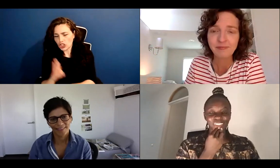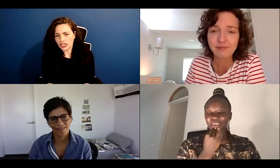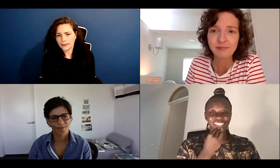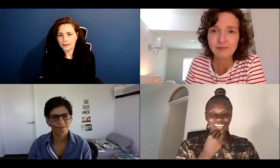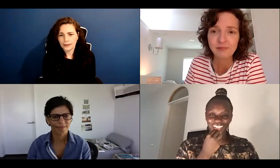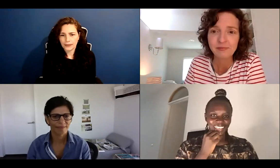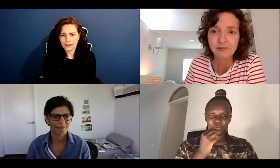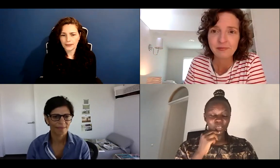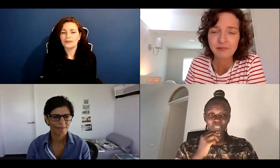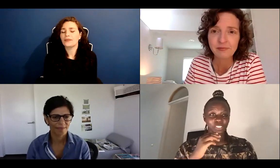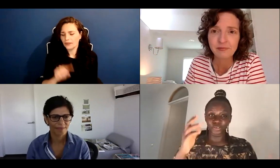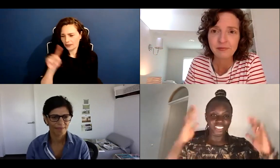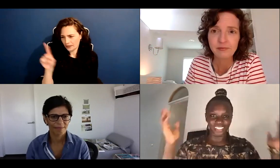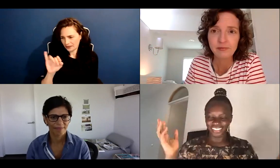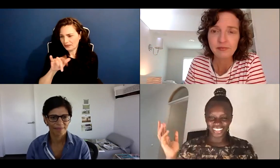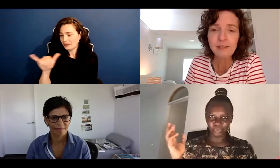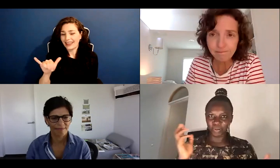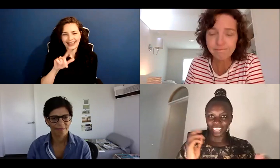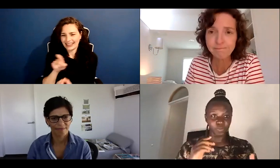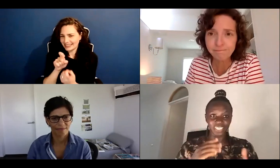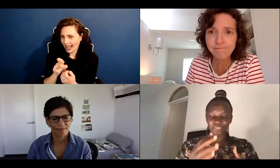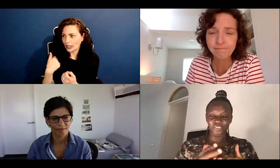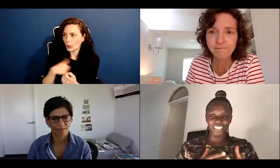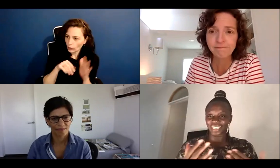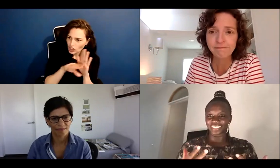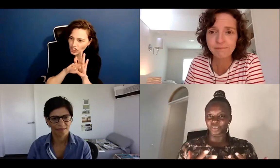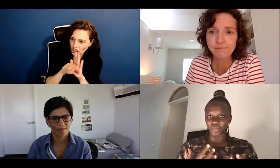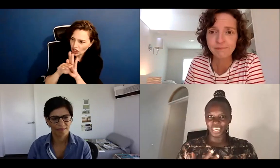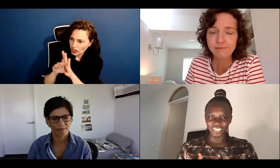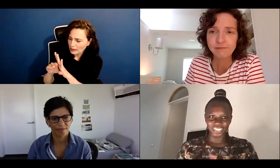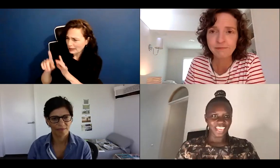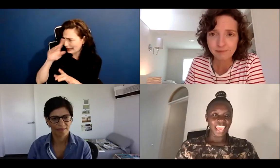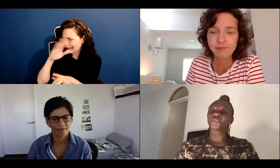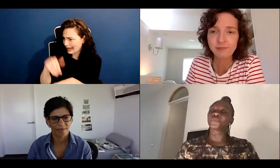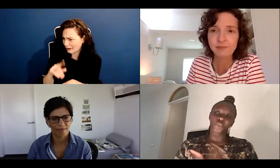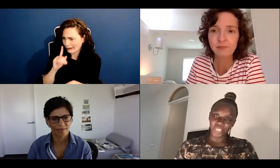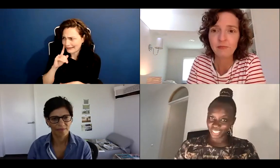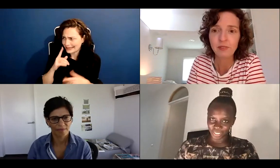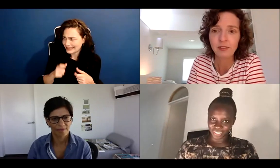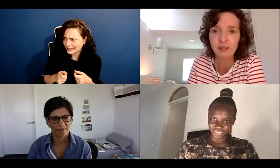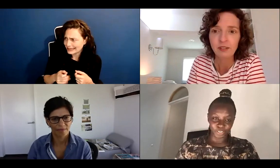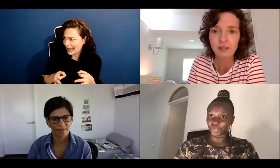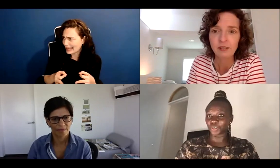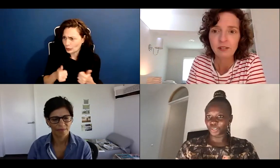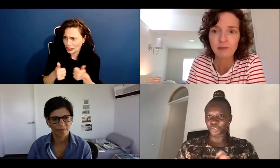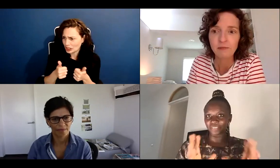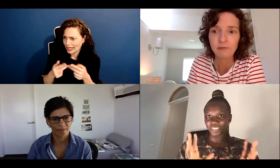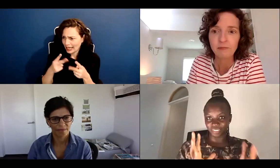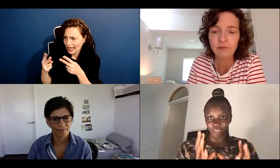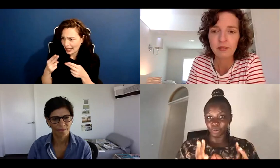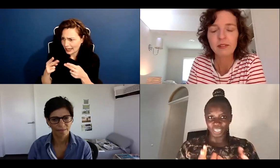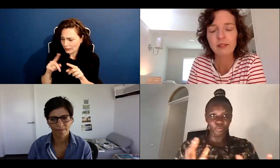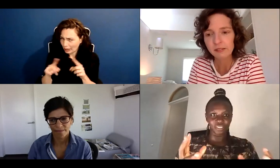this, exactly, like we'd been shooting, like, but then we'd never really sat down to edit. And we knew we had to have